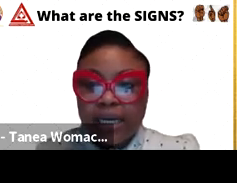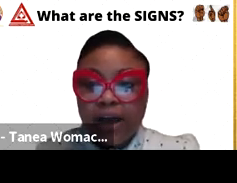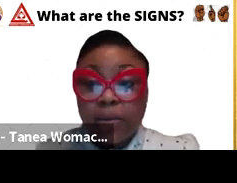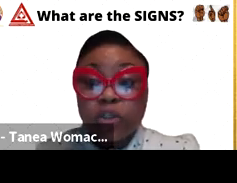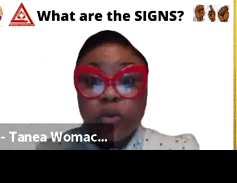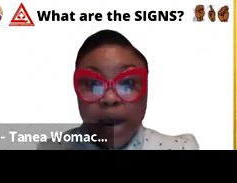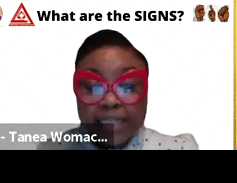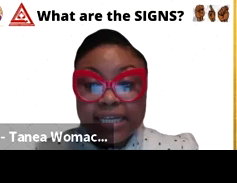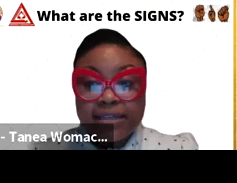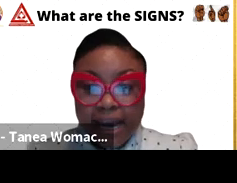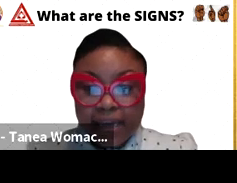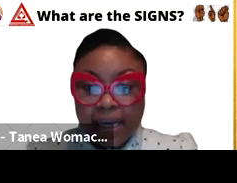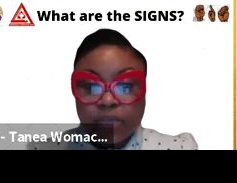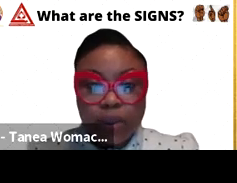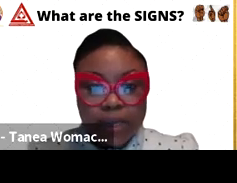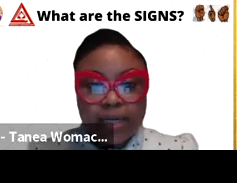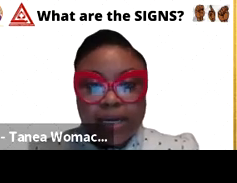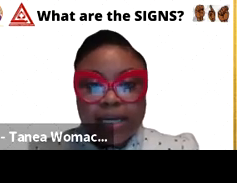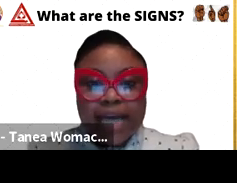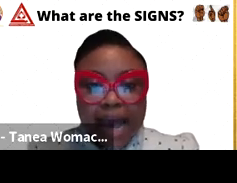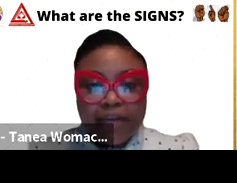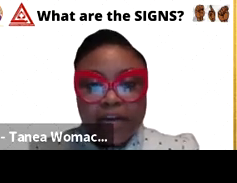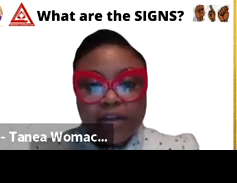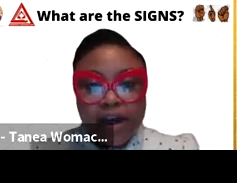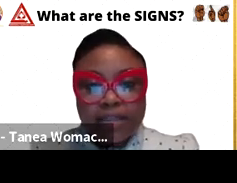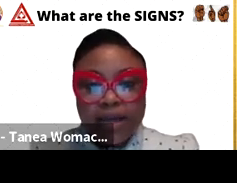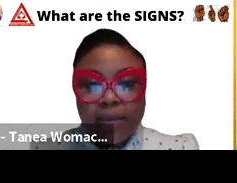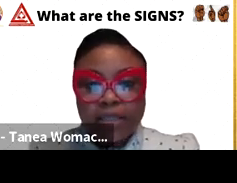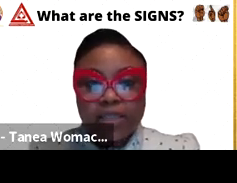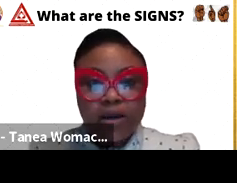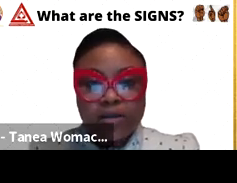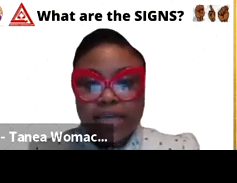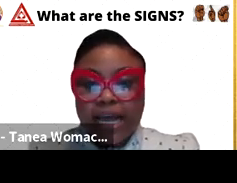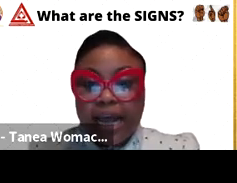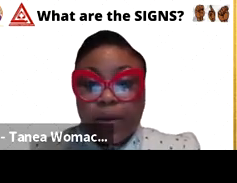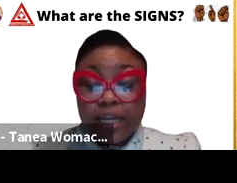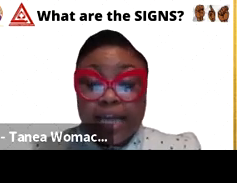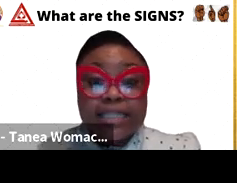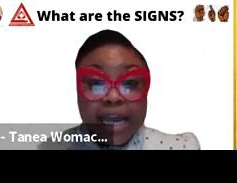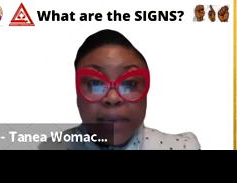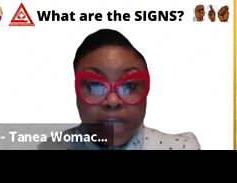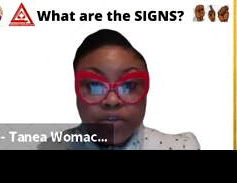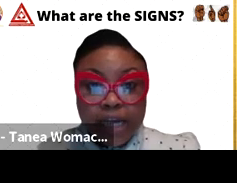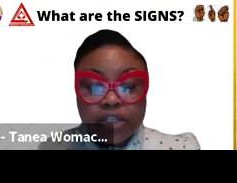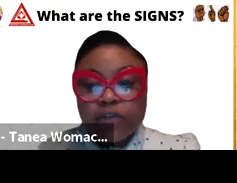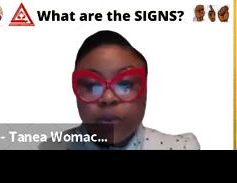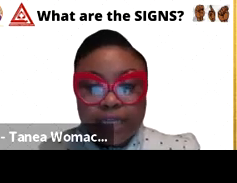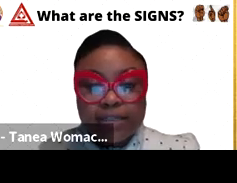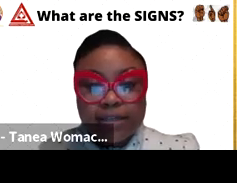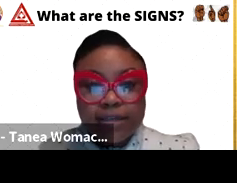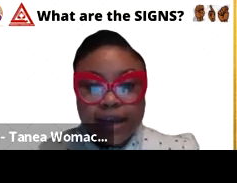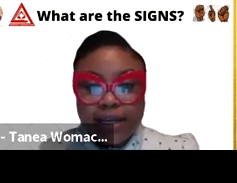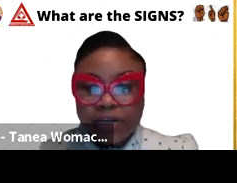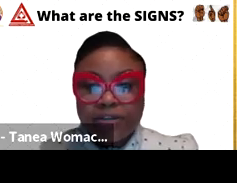to be almost twice as likely as women to have hearing loss amongst adults within that same age range of 20